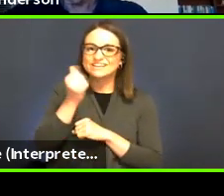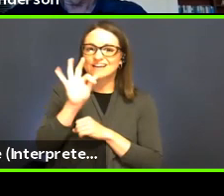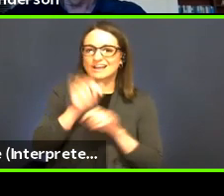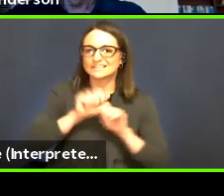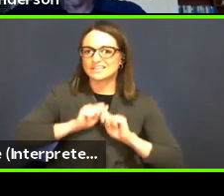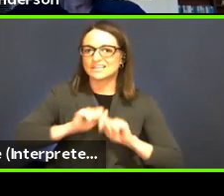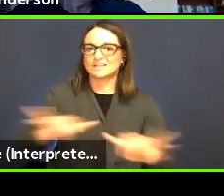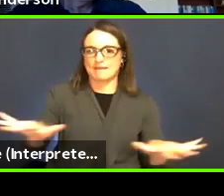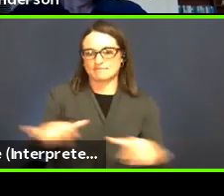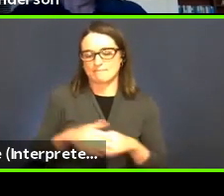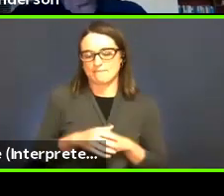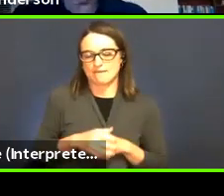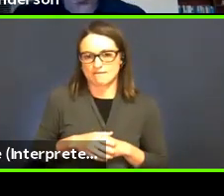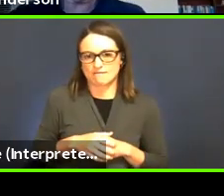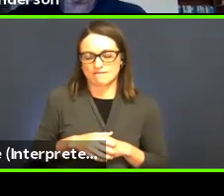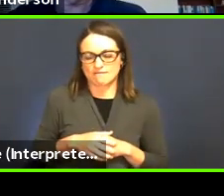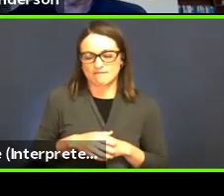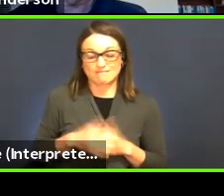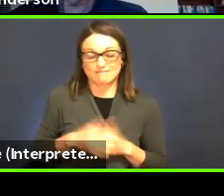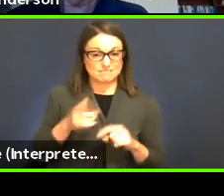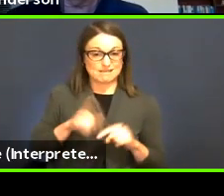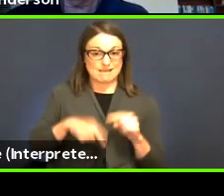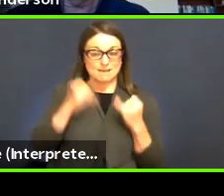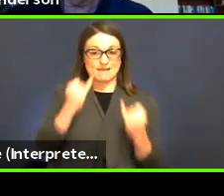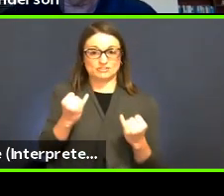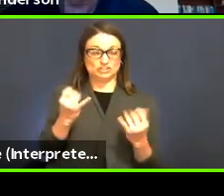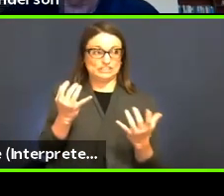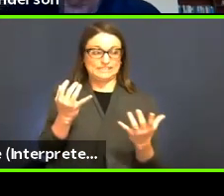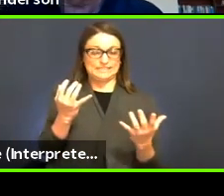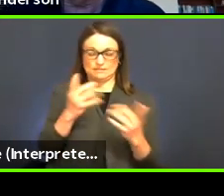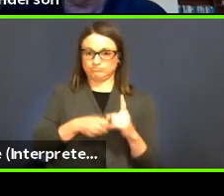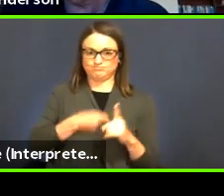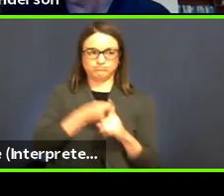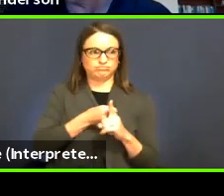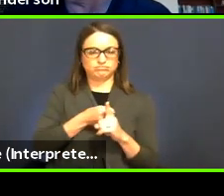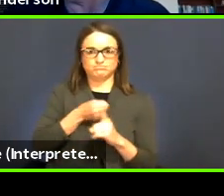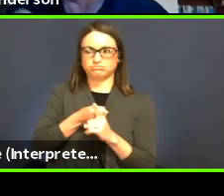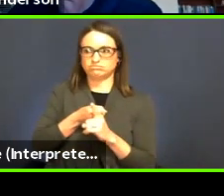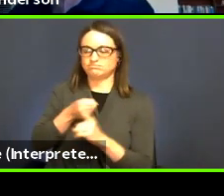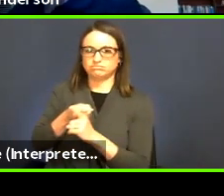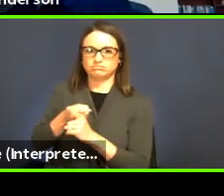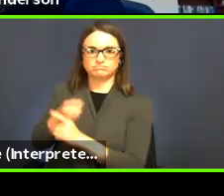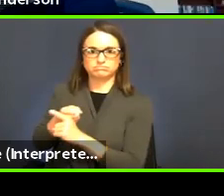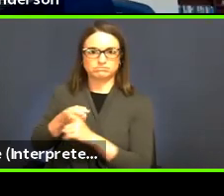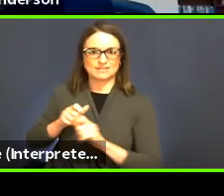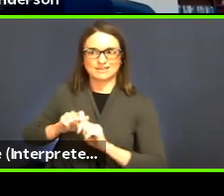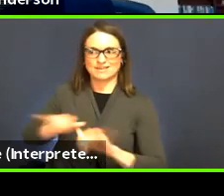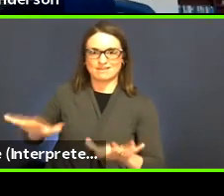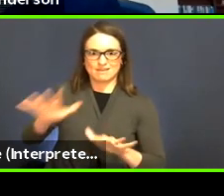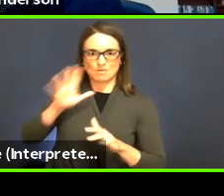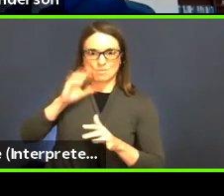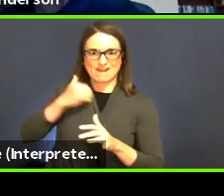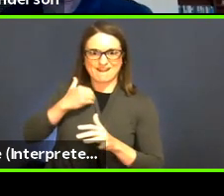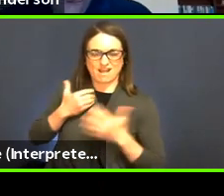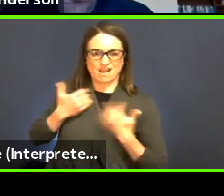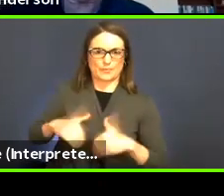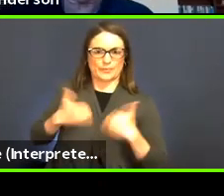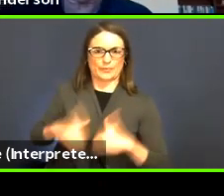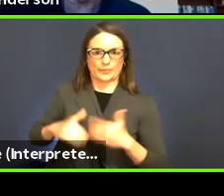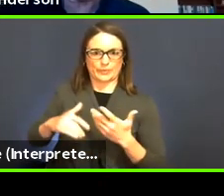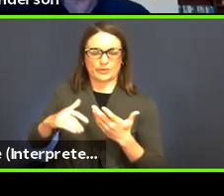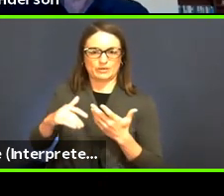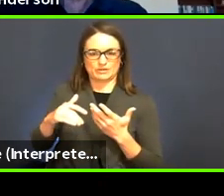pandemic. And I could never have imagined the impact the pandemic would have had on our operations and its